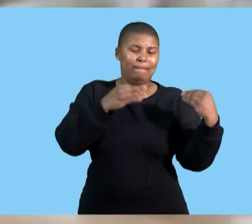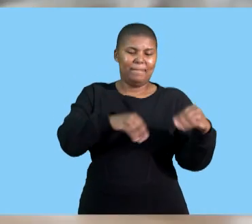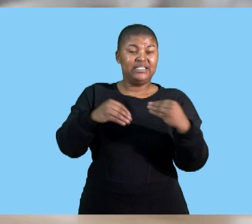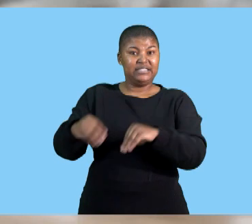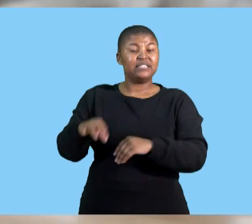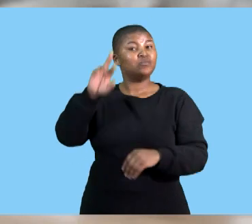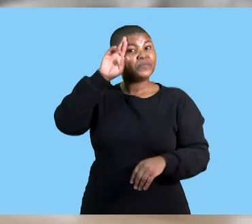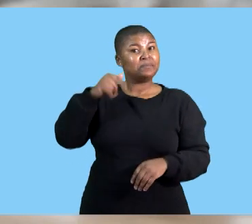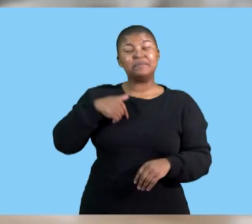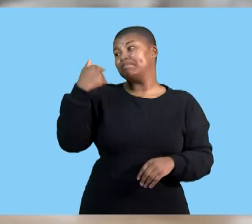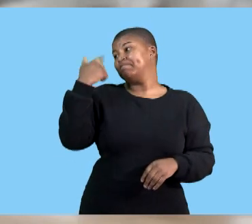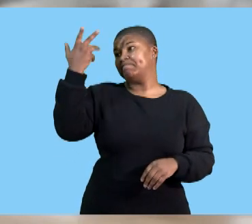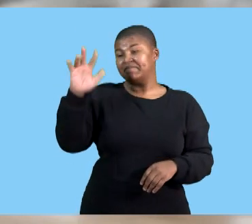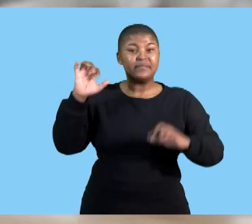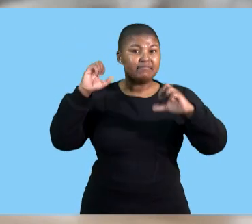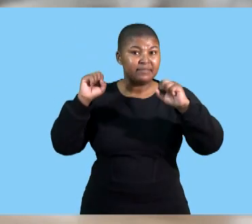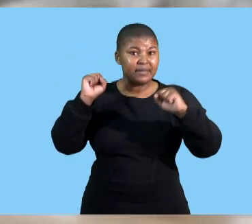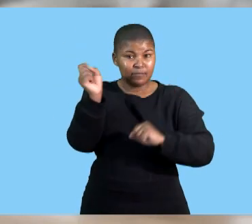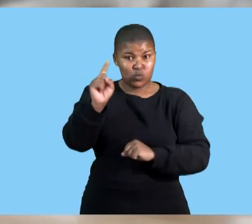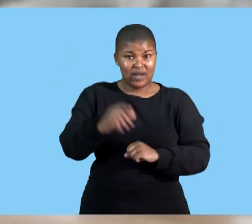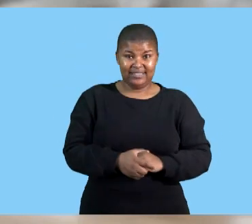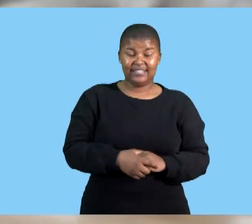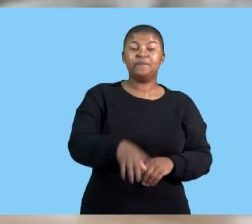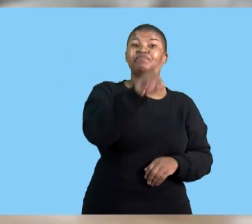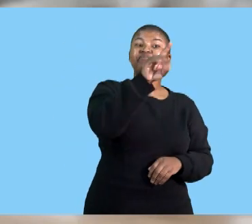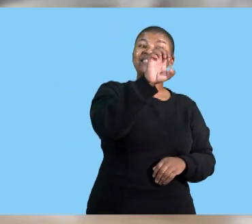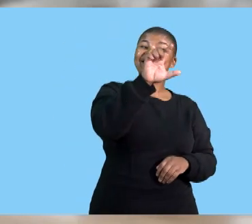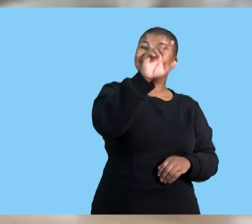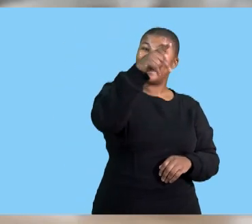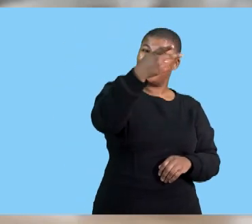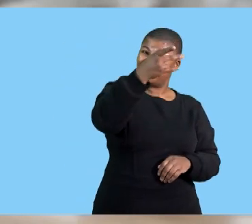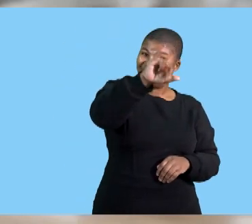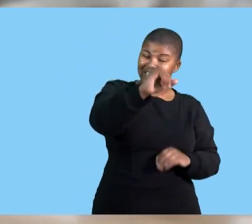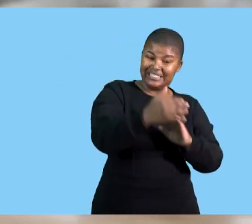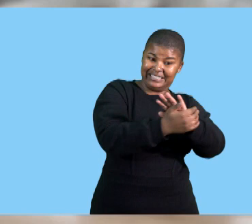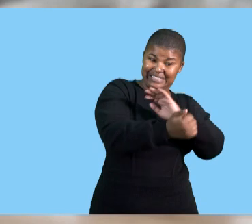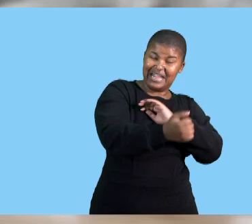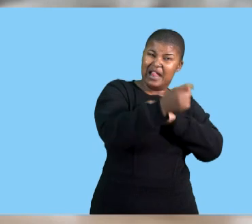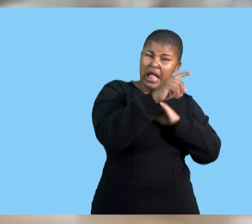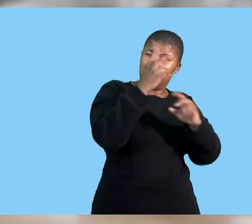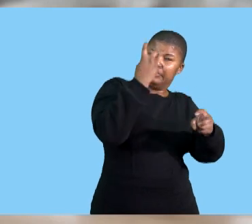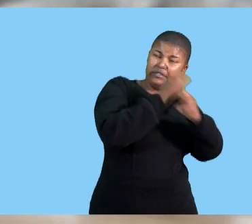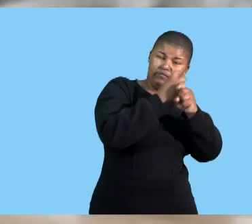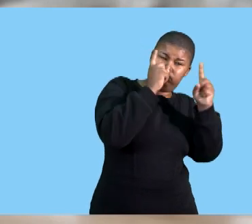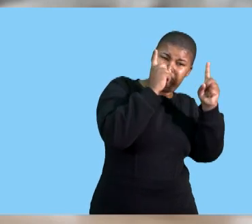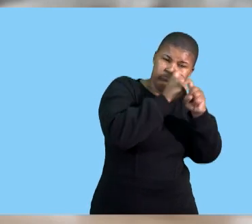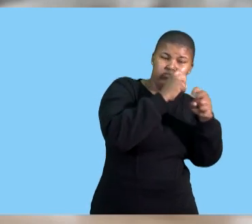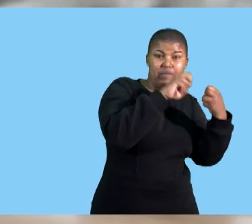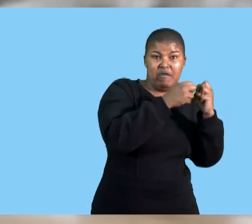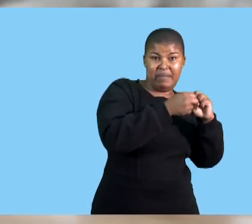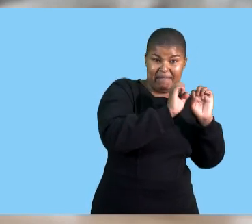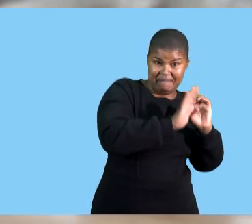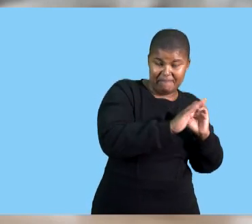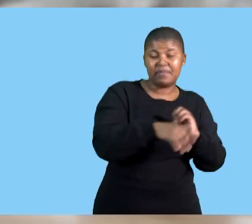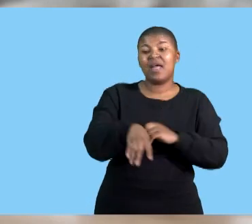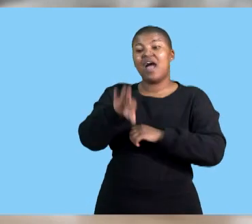you previously. We use the Delphi to solve complex problems, where else we use the force field